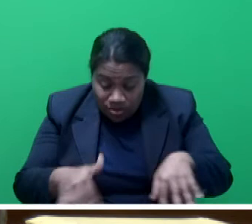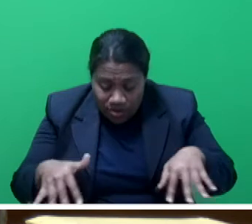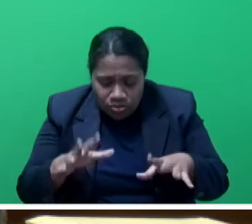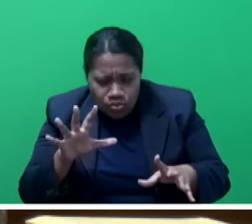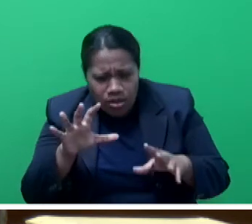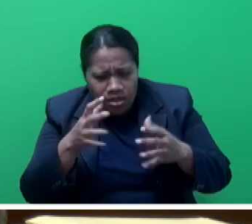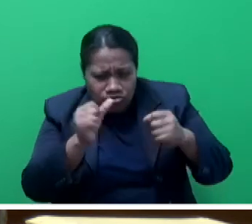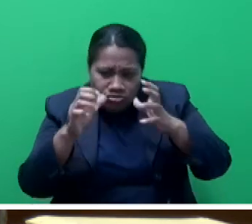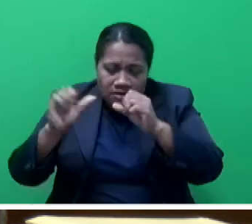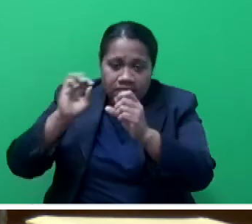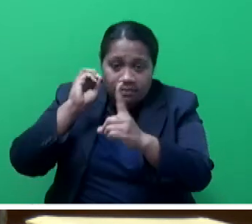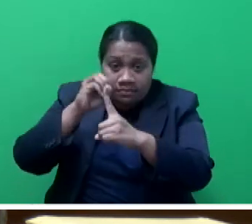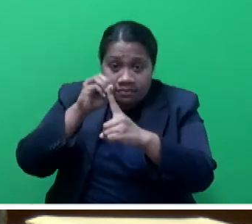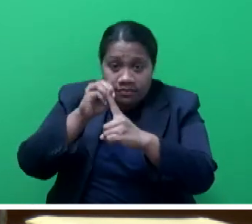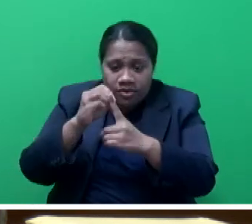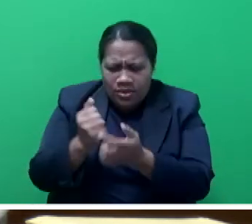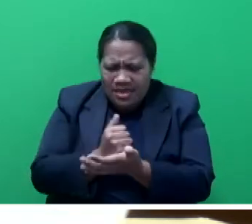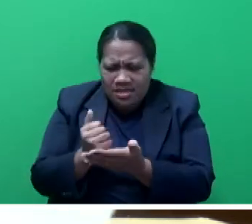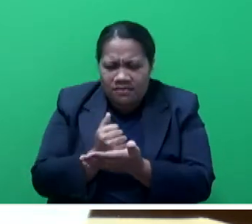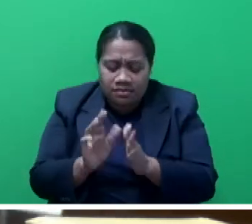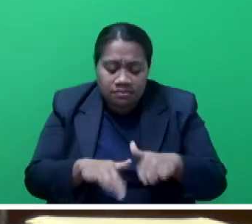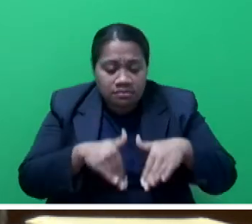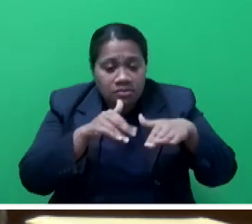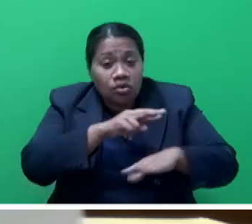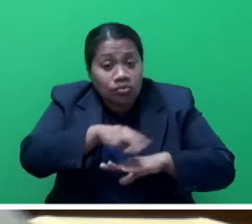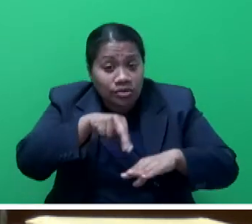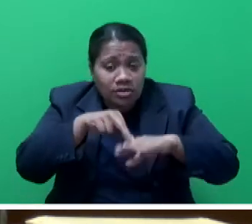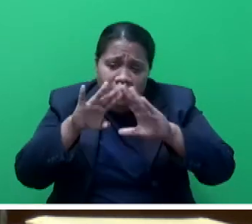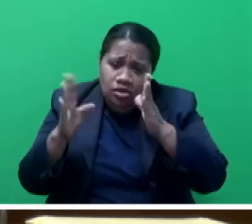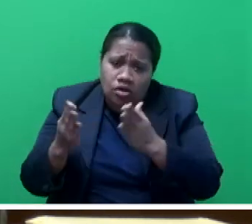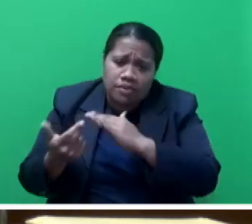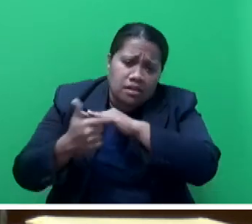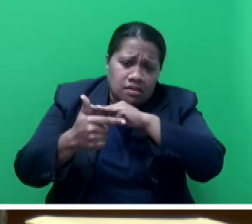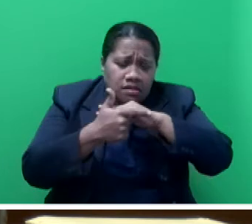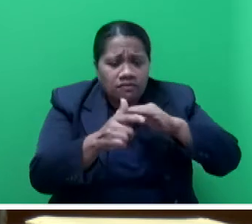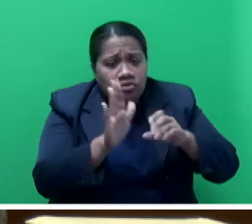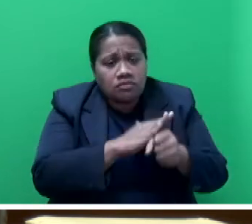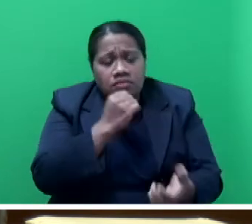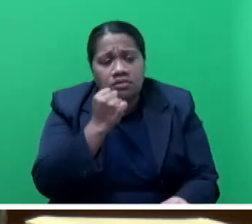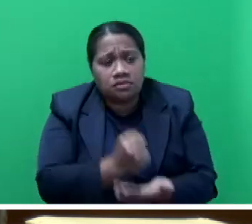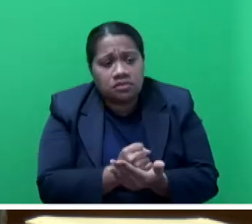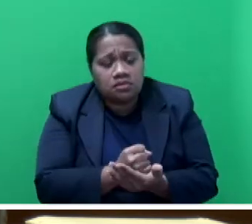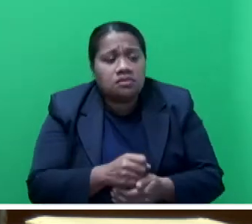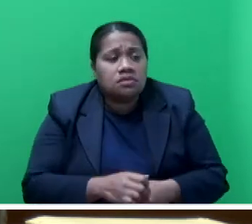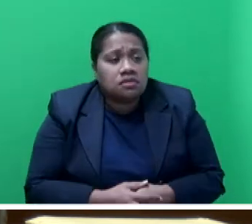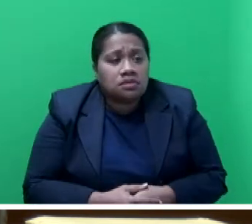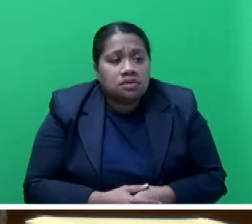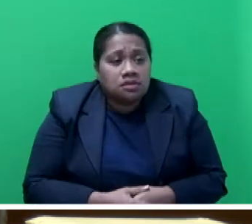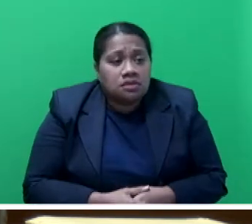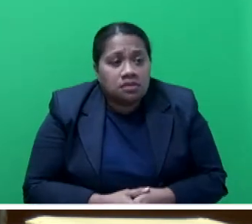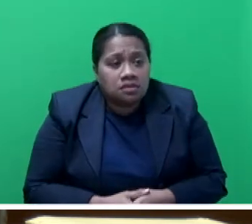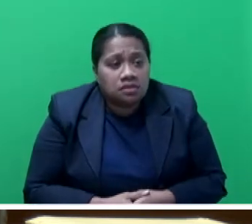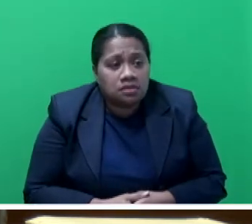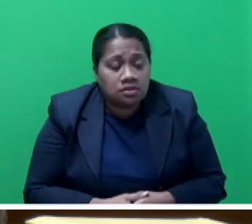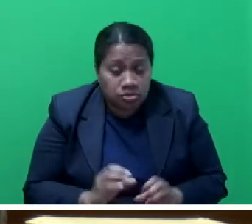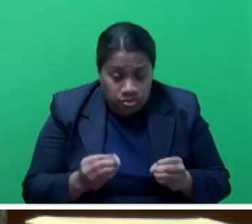are actively participating at the regional and global levels to ensure they are unison in our approach, Mr. Speaker. So, Mr. Speaker,